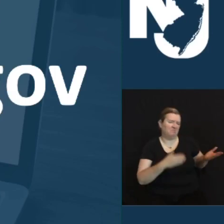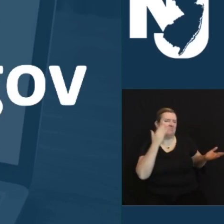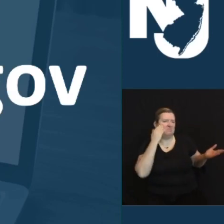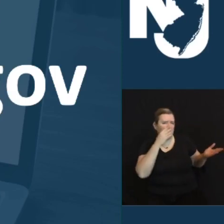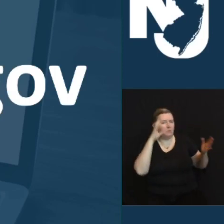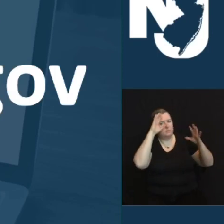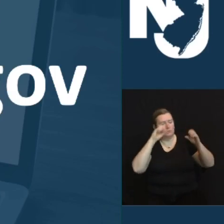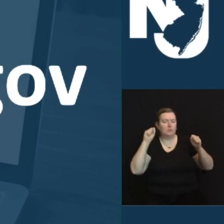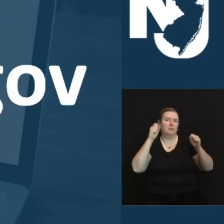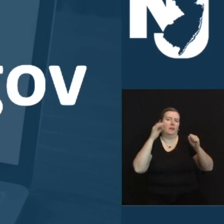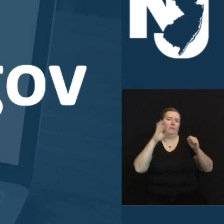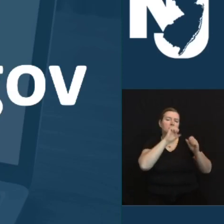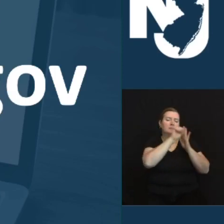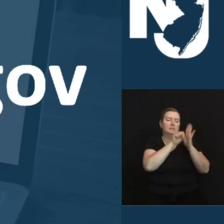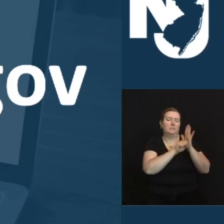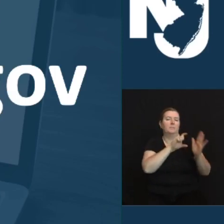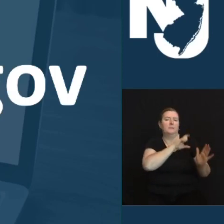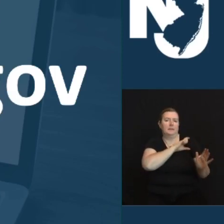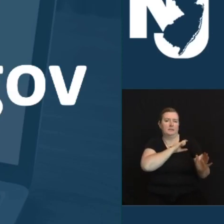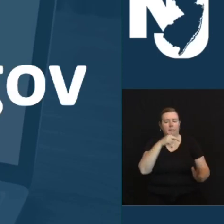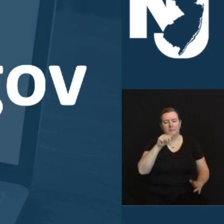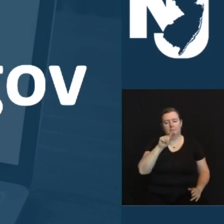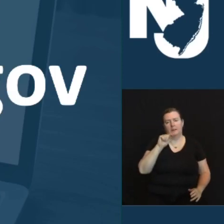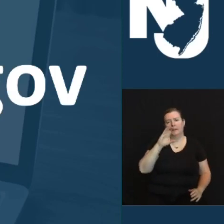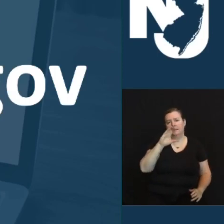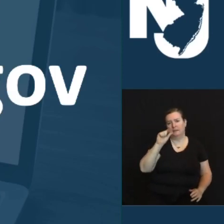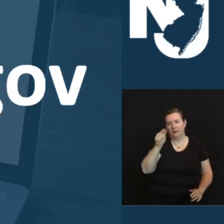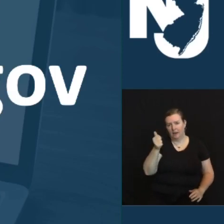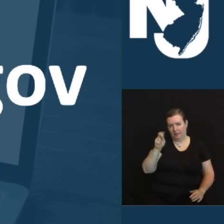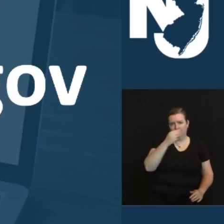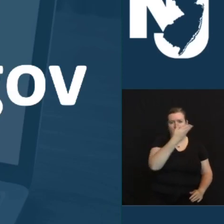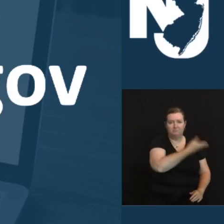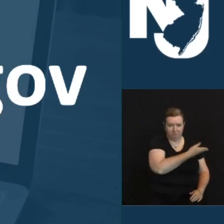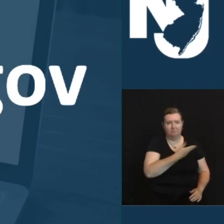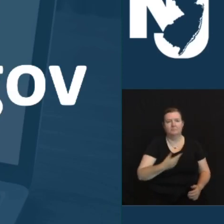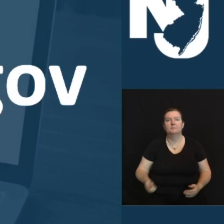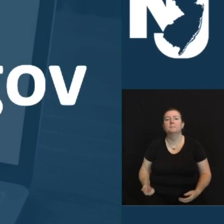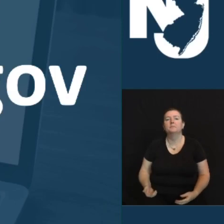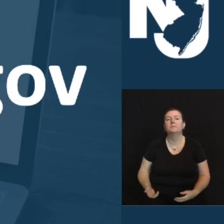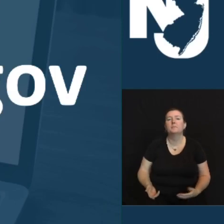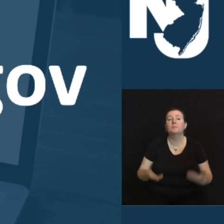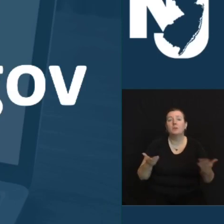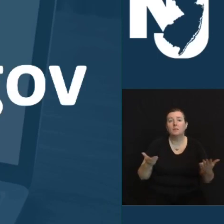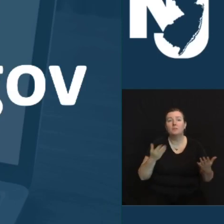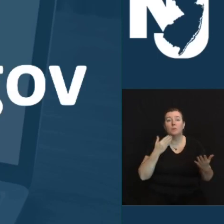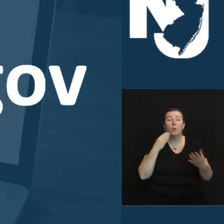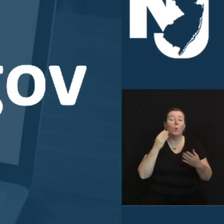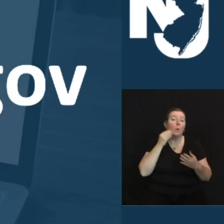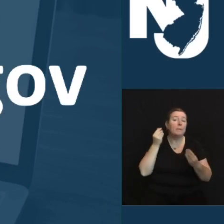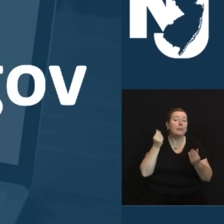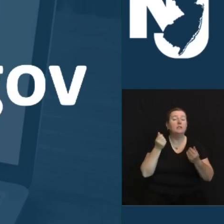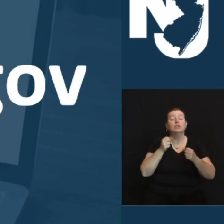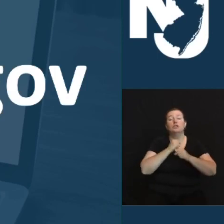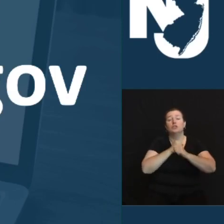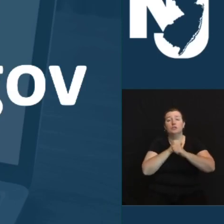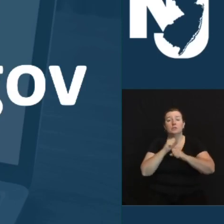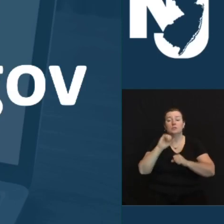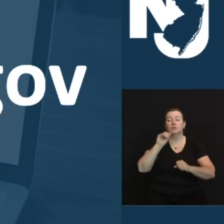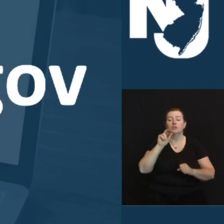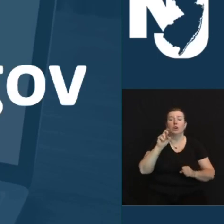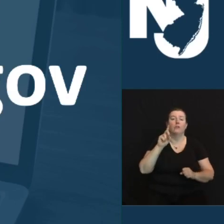of the State Police, Colonel Pat Callahan, the Director of the Office of Homeland Security and Preparedness, Jared Maples with us, Chief